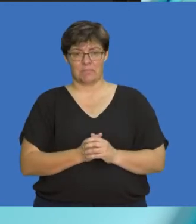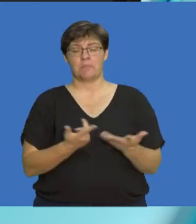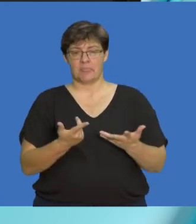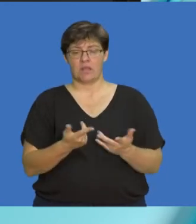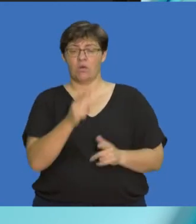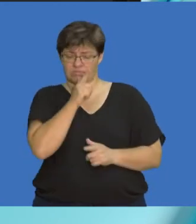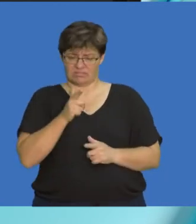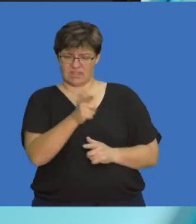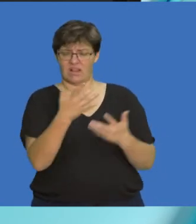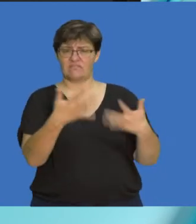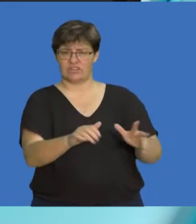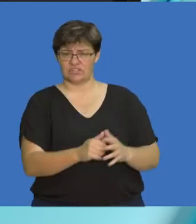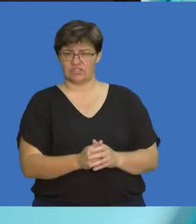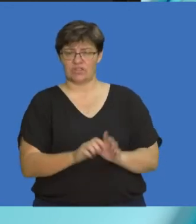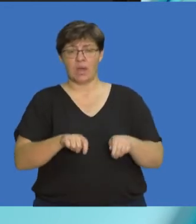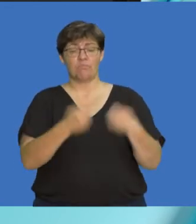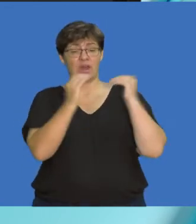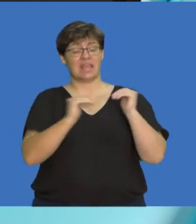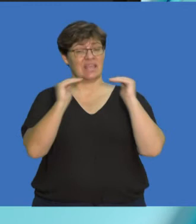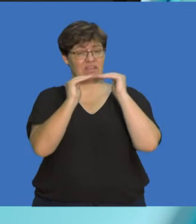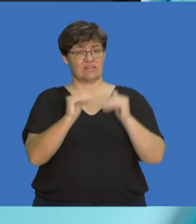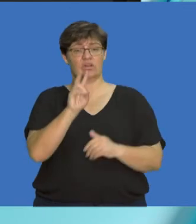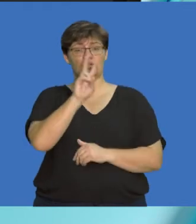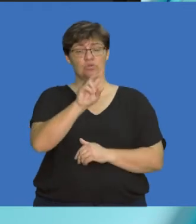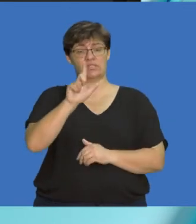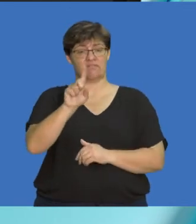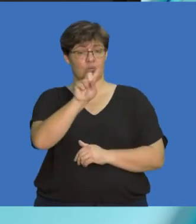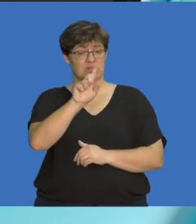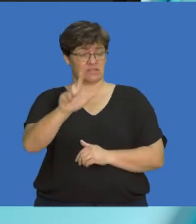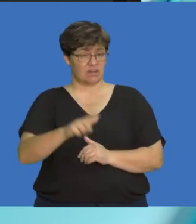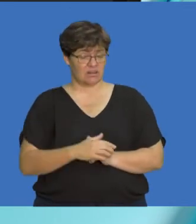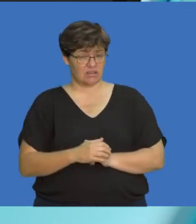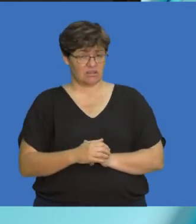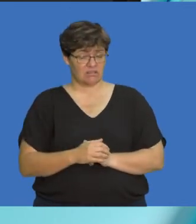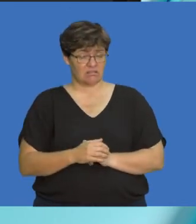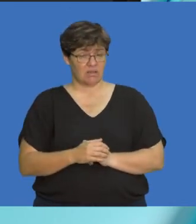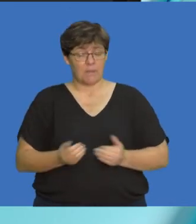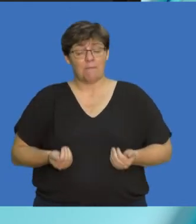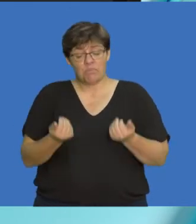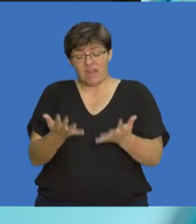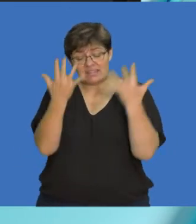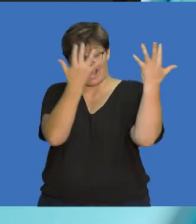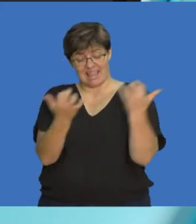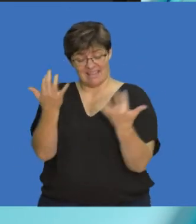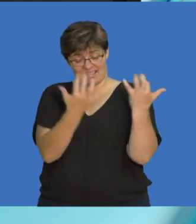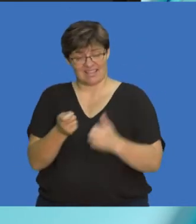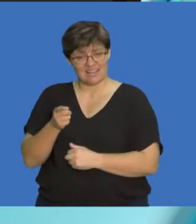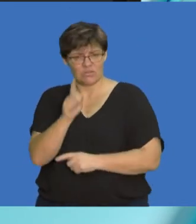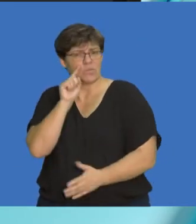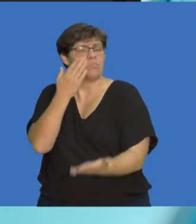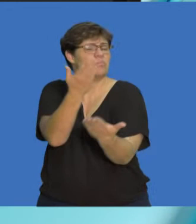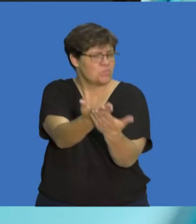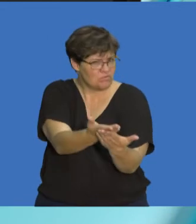you that the break-even point was 2717. They would say, provide a calculation to prove